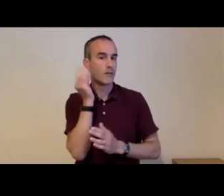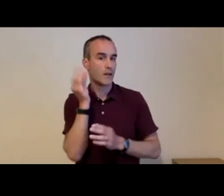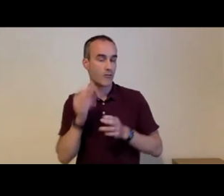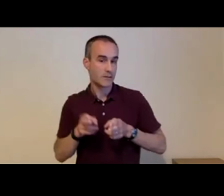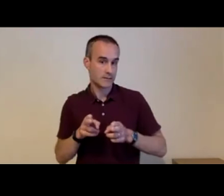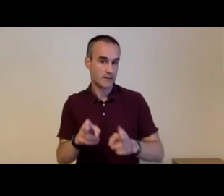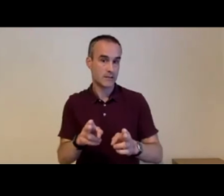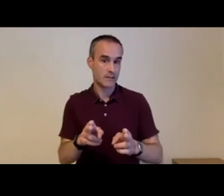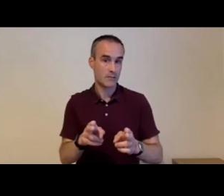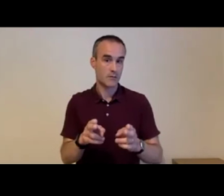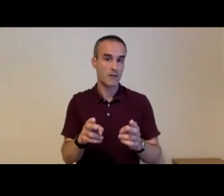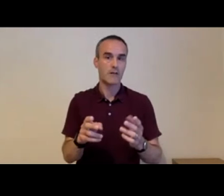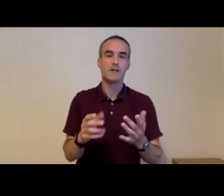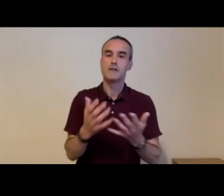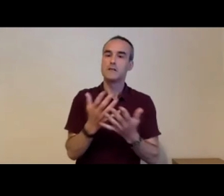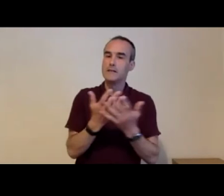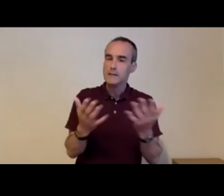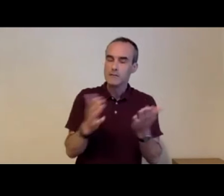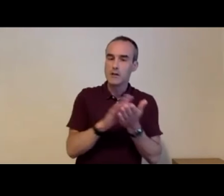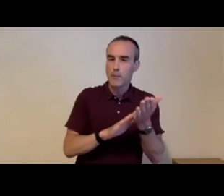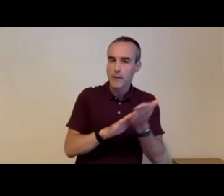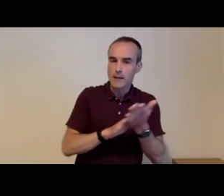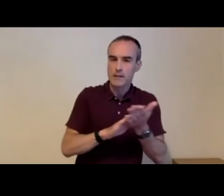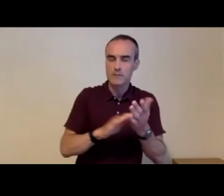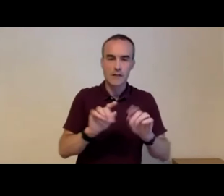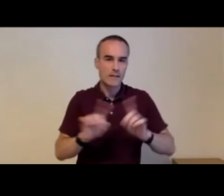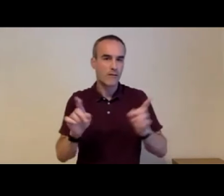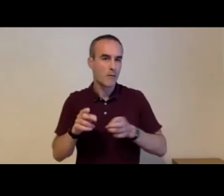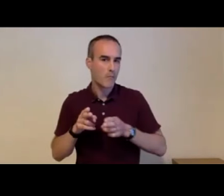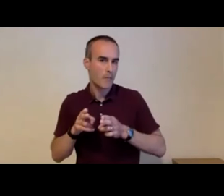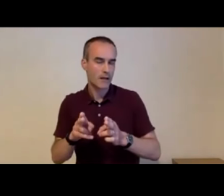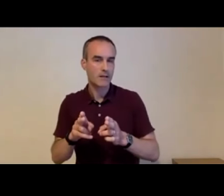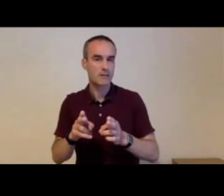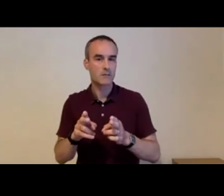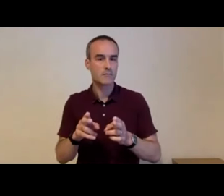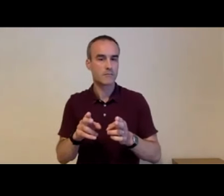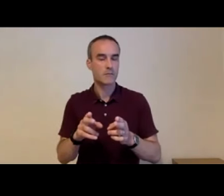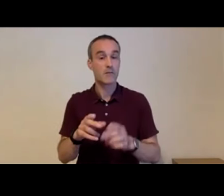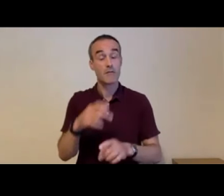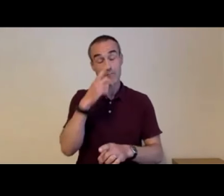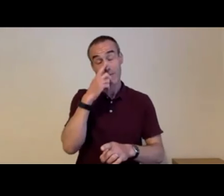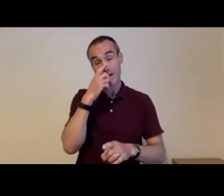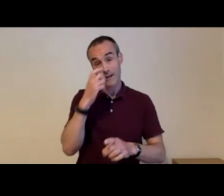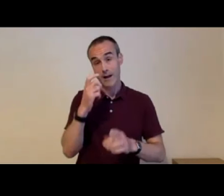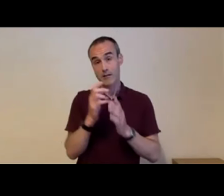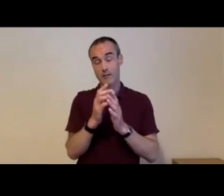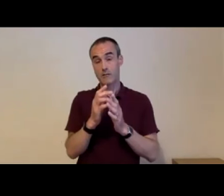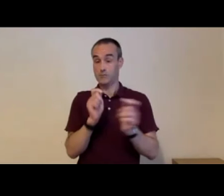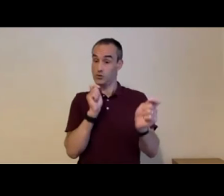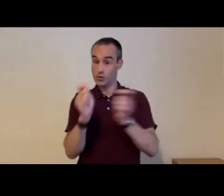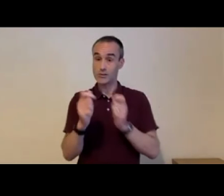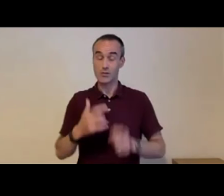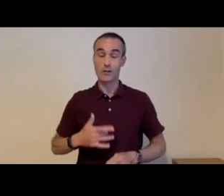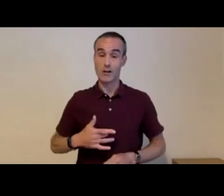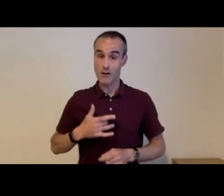particular etiology, each with particular mechanisms, and each can be life-altering for people who